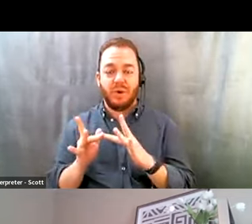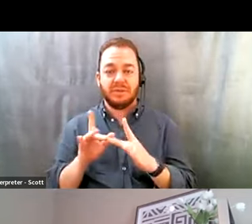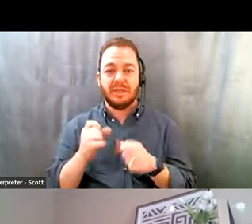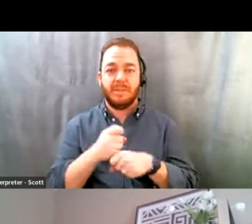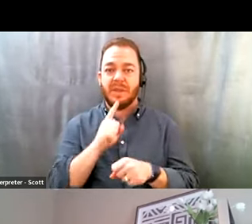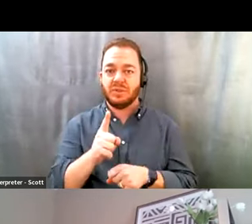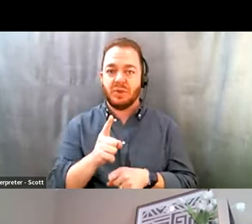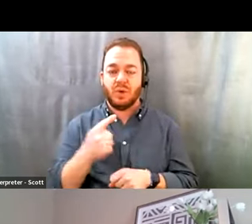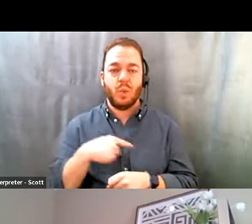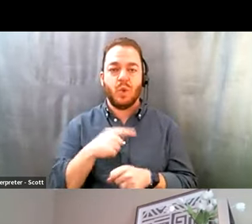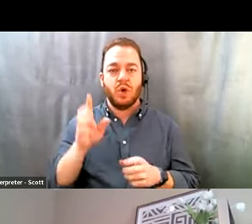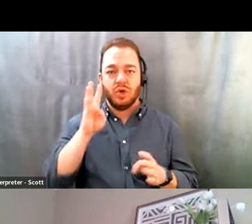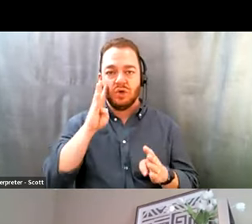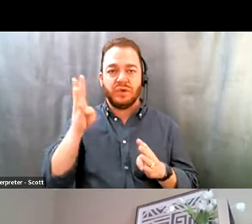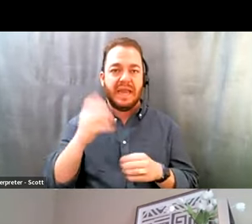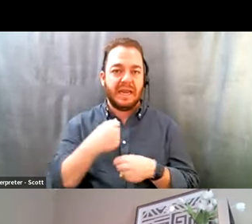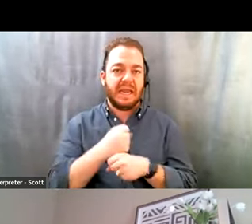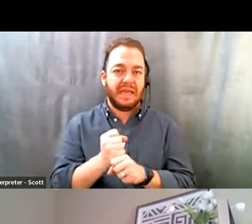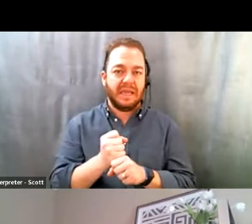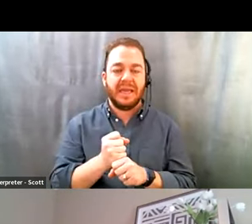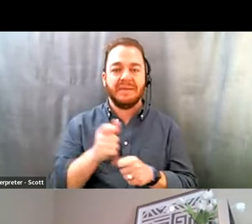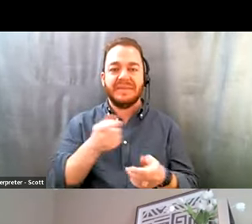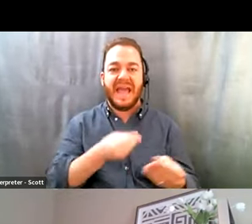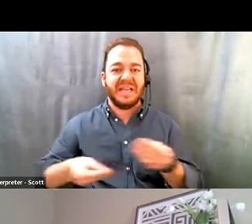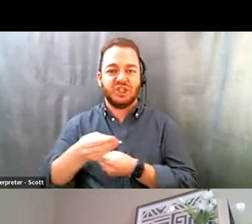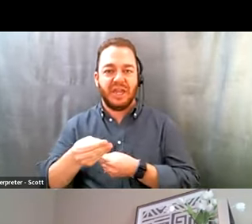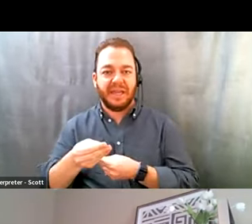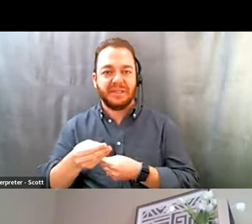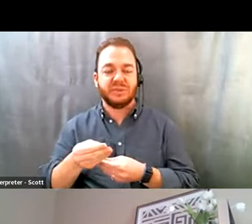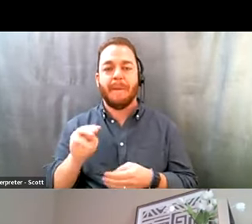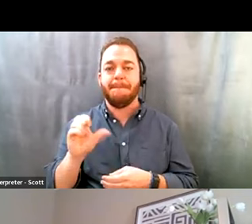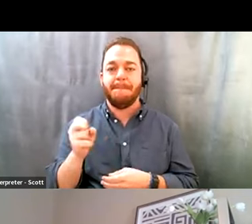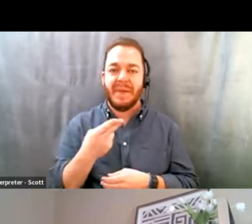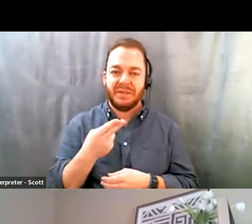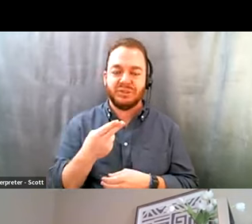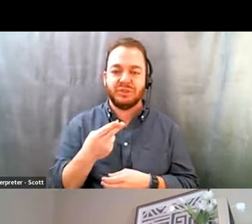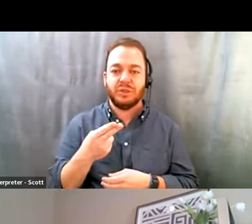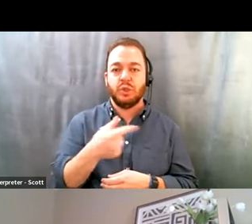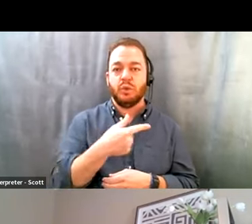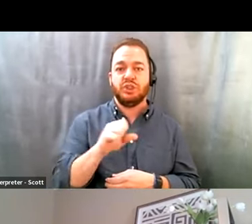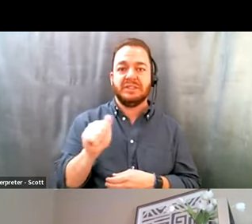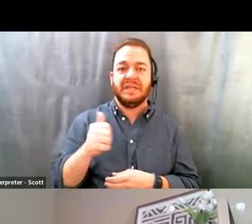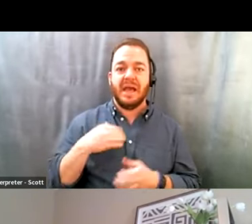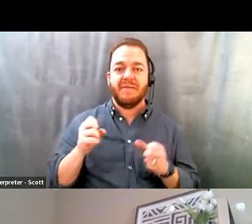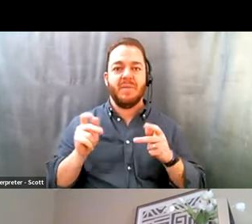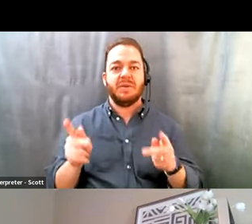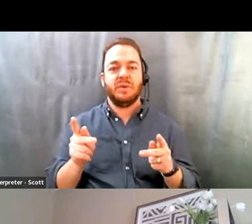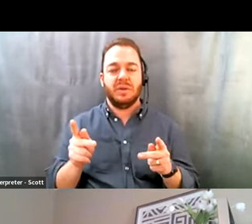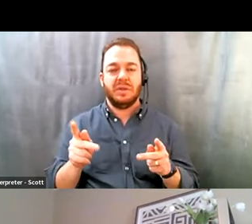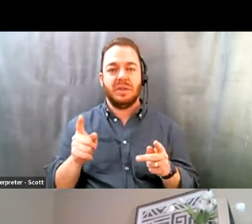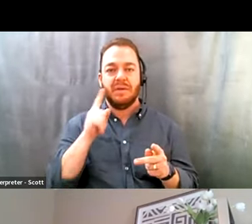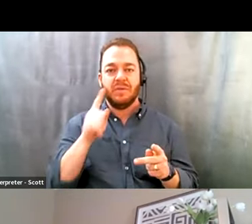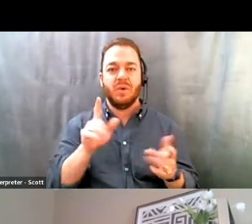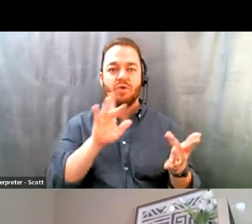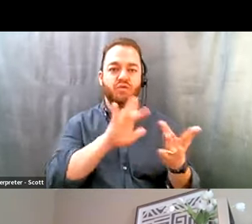creating, for lack of a better word, like an exchange or a mesh, so that GSA has the opportunity to